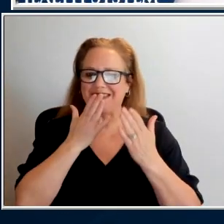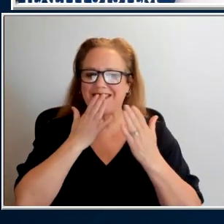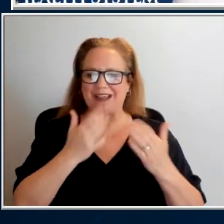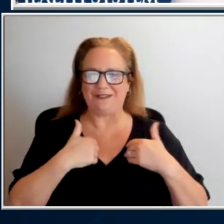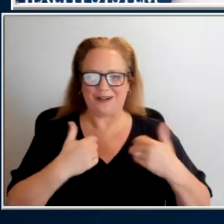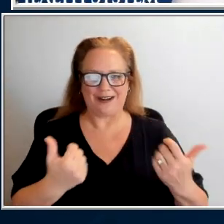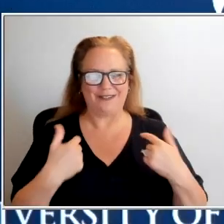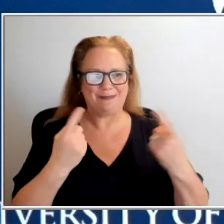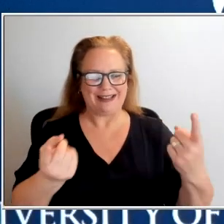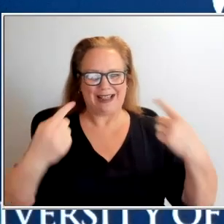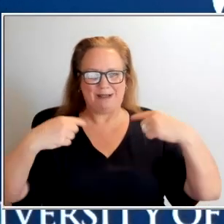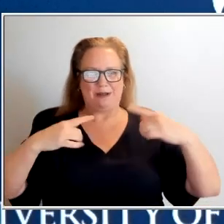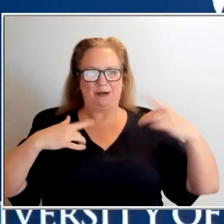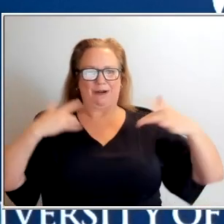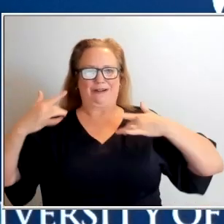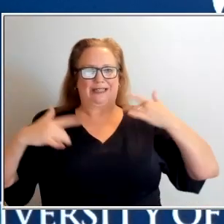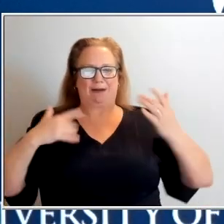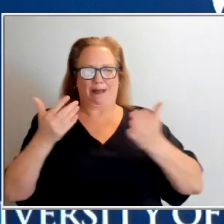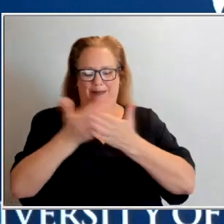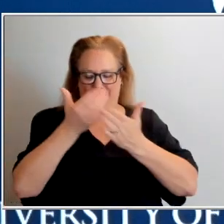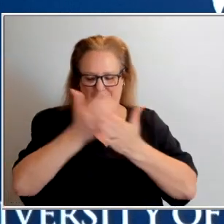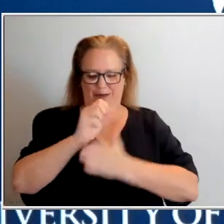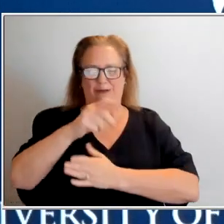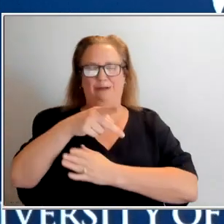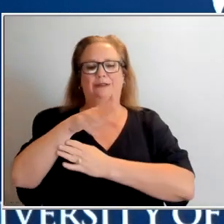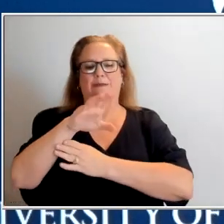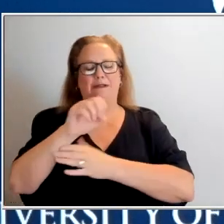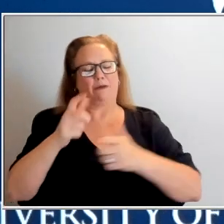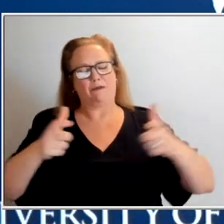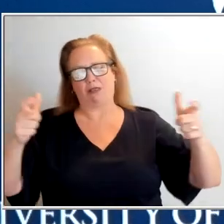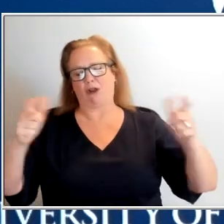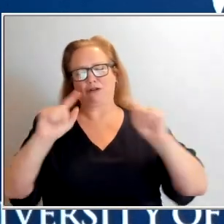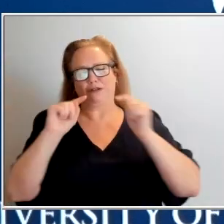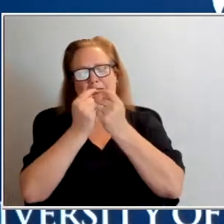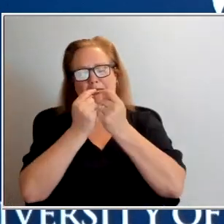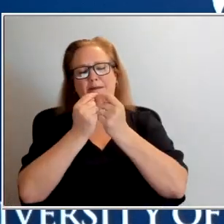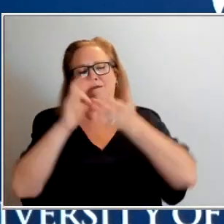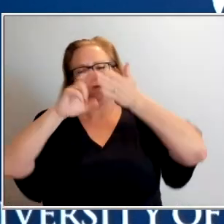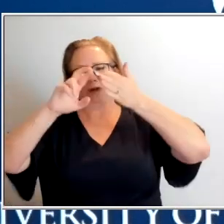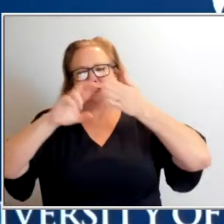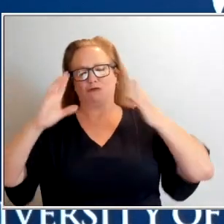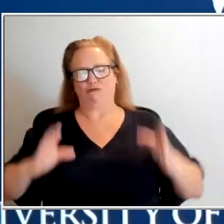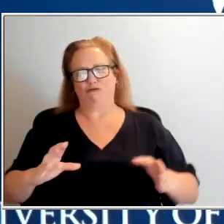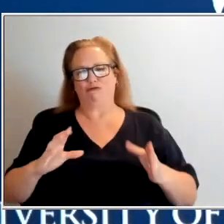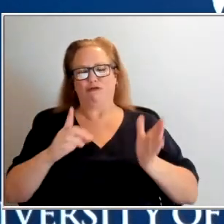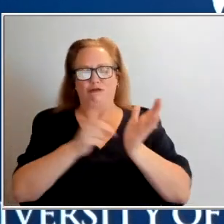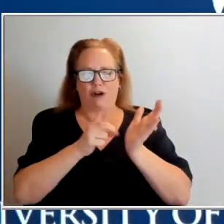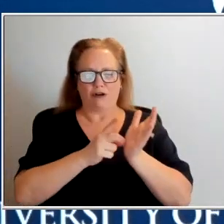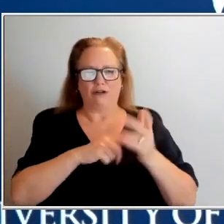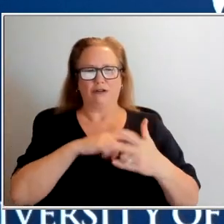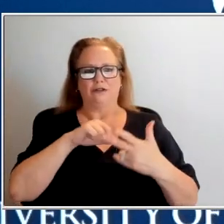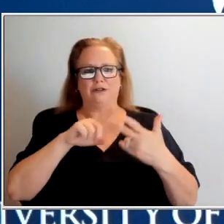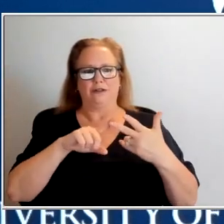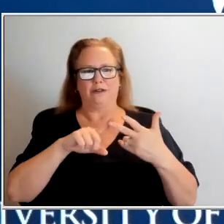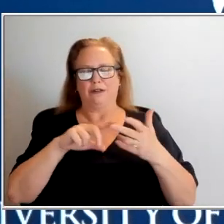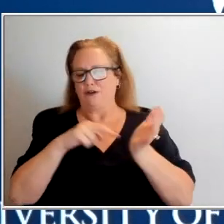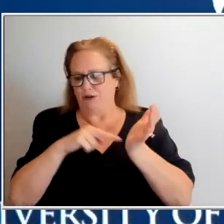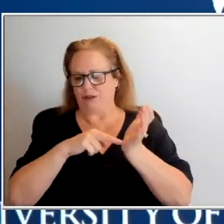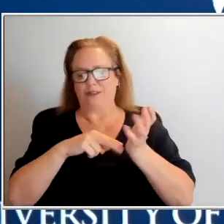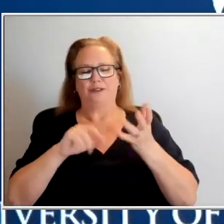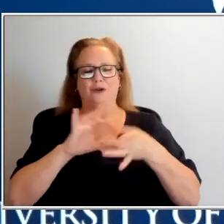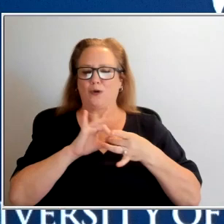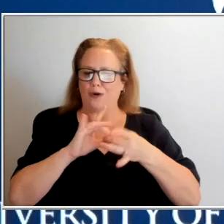excited about the new space. We have a large team of clinical researchers, doctors, research nurses,